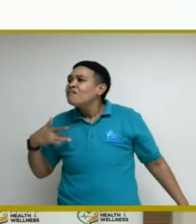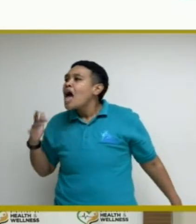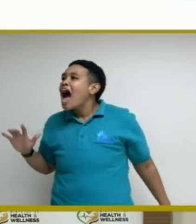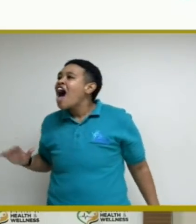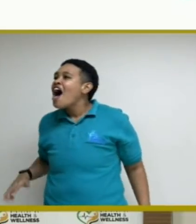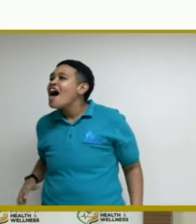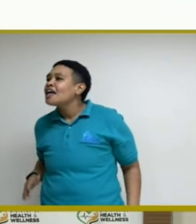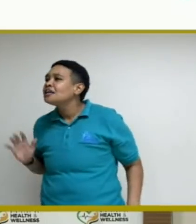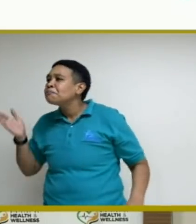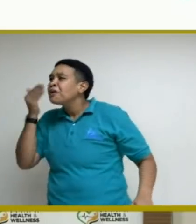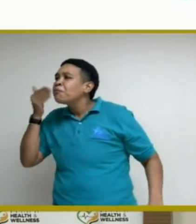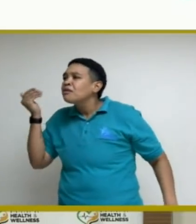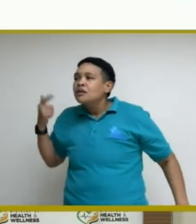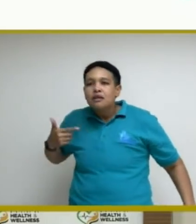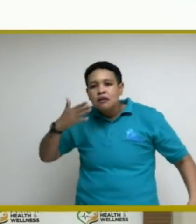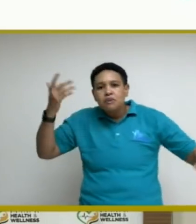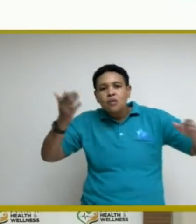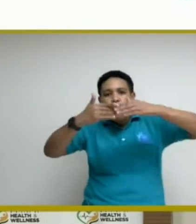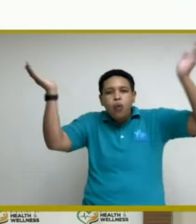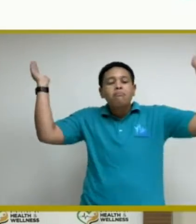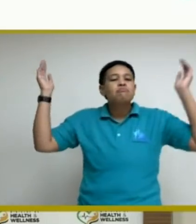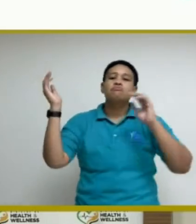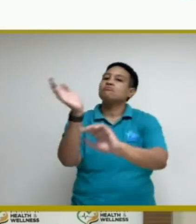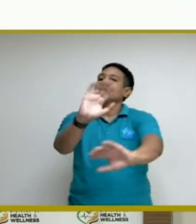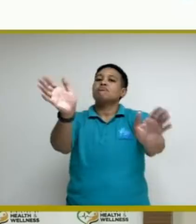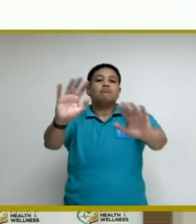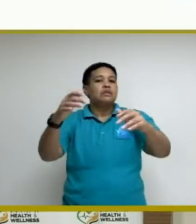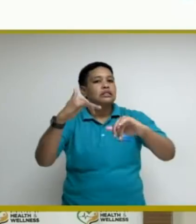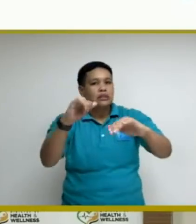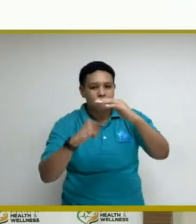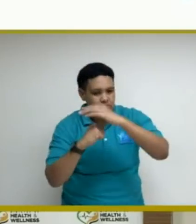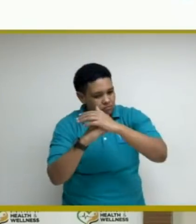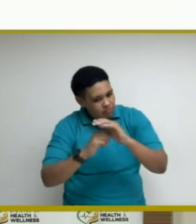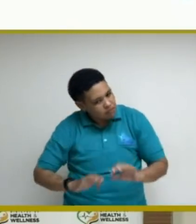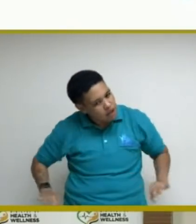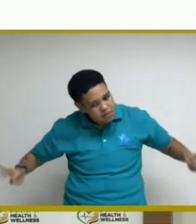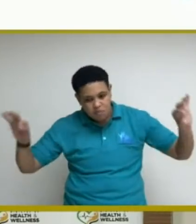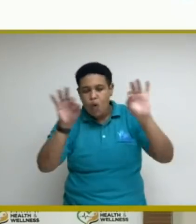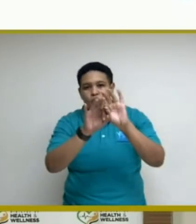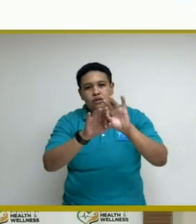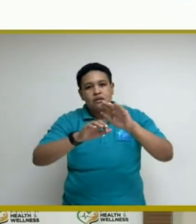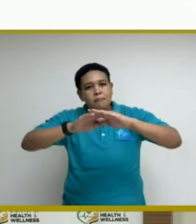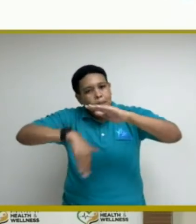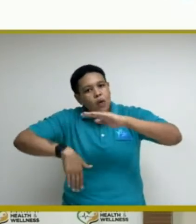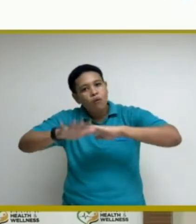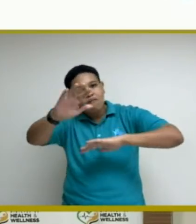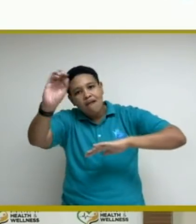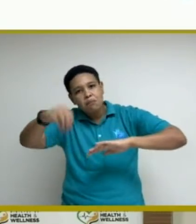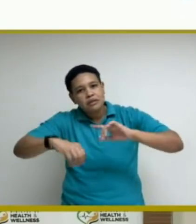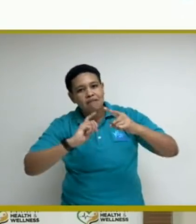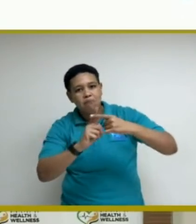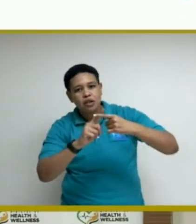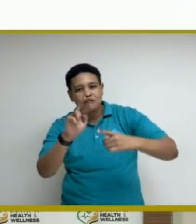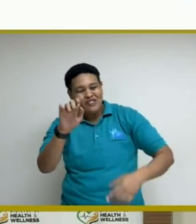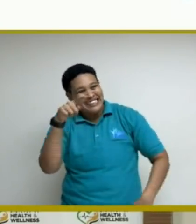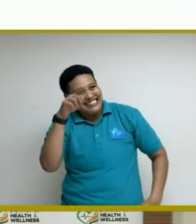to see the trends going down. Remember that it is below 5% positivity rate that we want to get